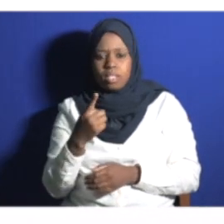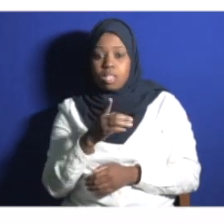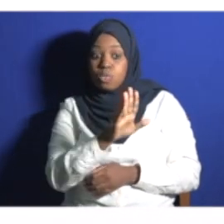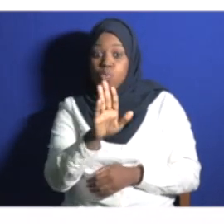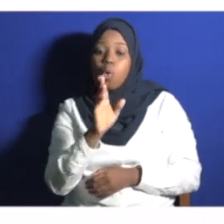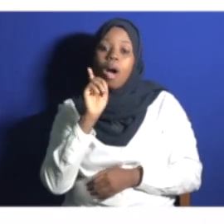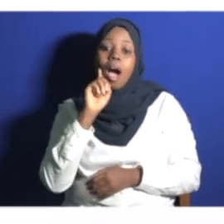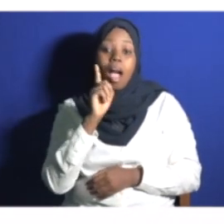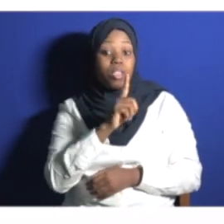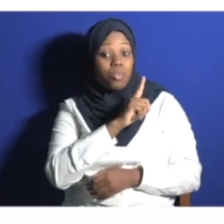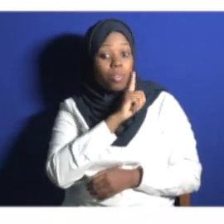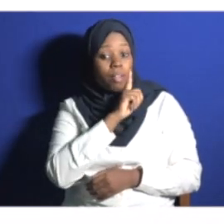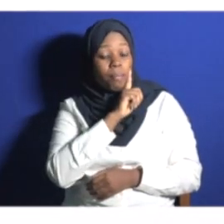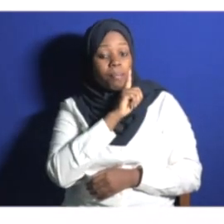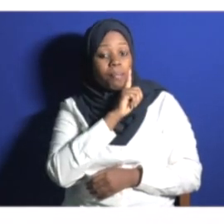What is your answer?